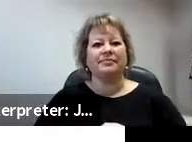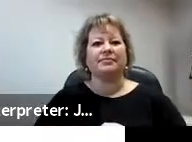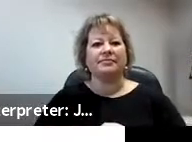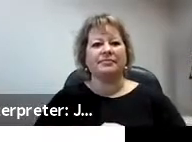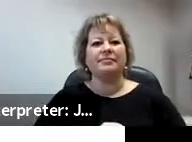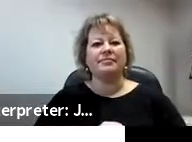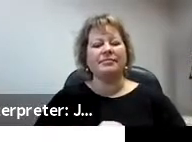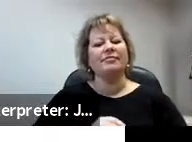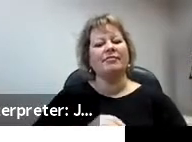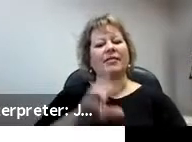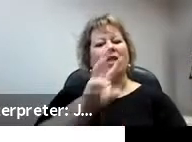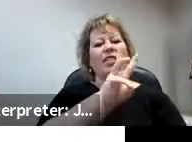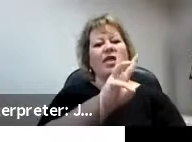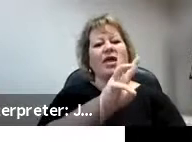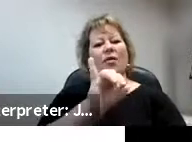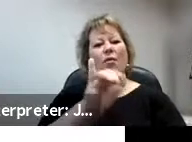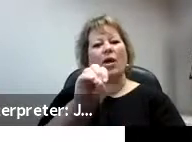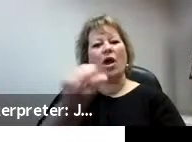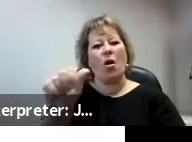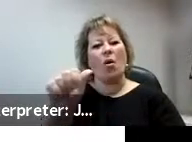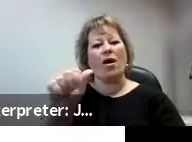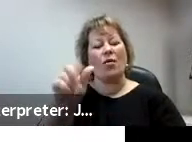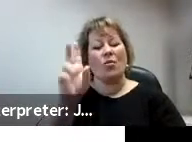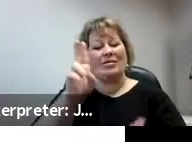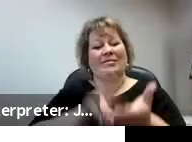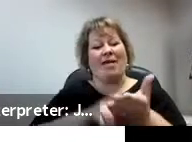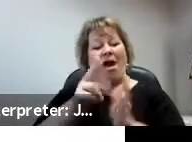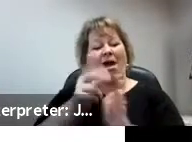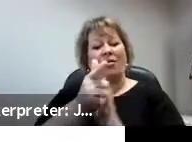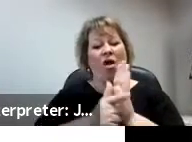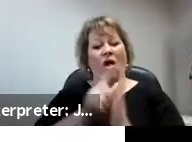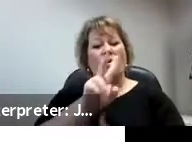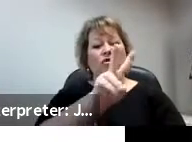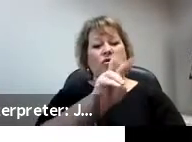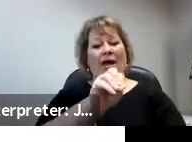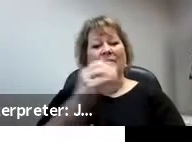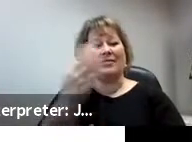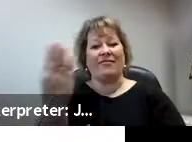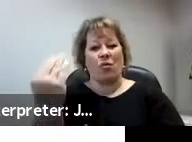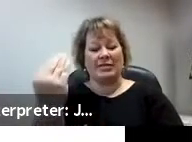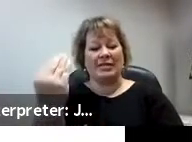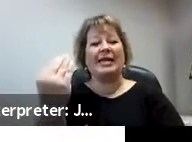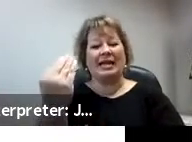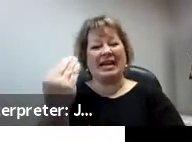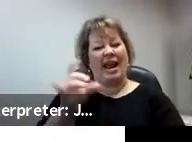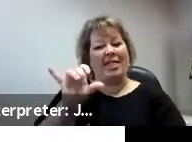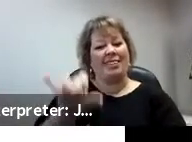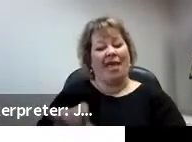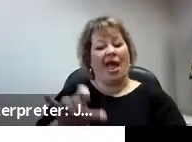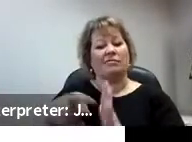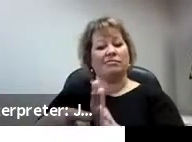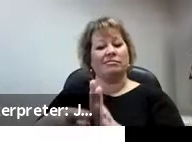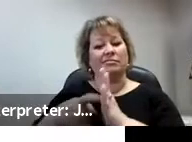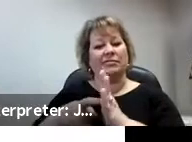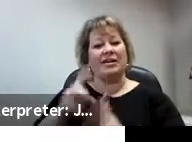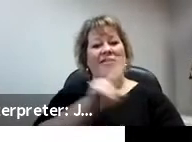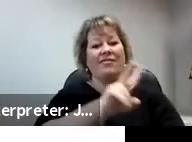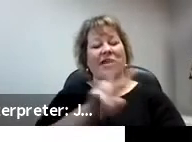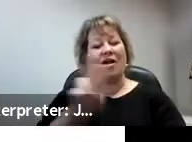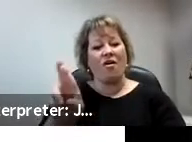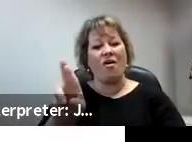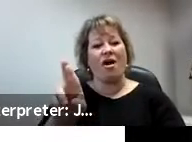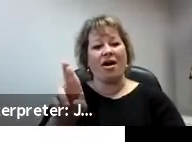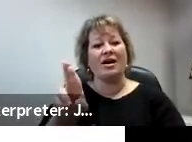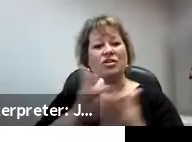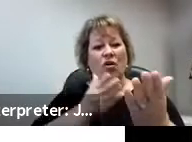The Workforce Innovation and Opportunity Act was signed into law in 2014, and it mandated that vocational